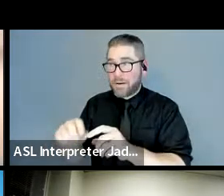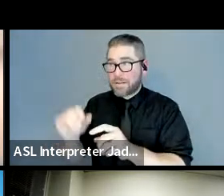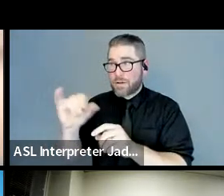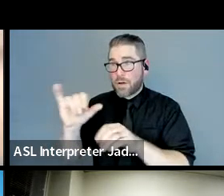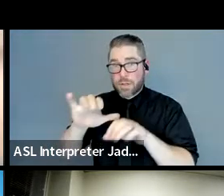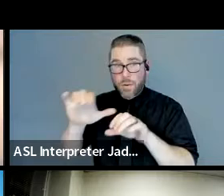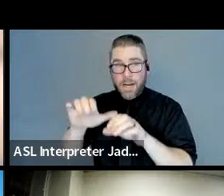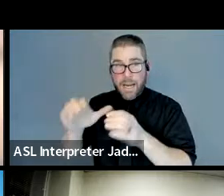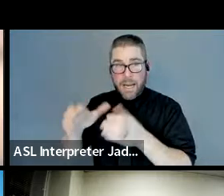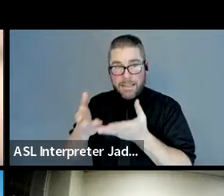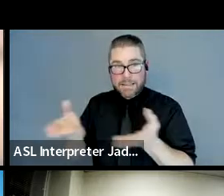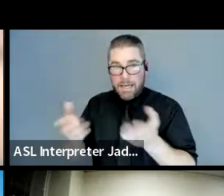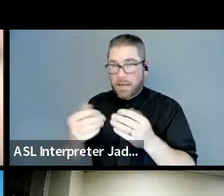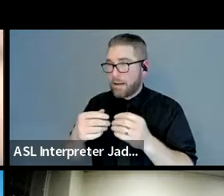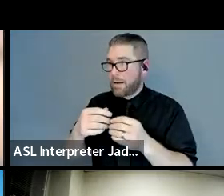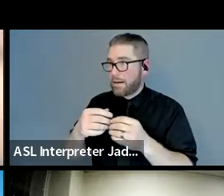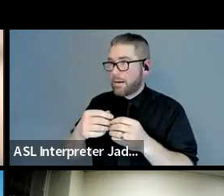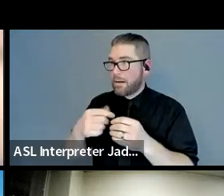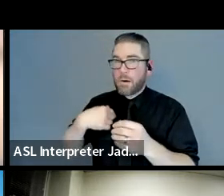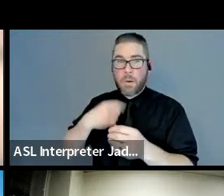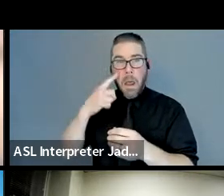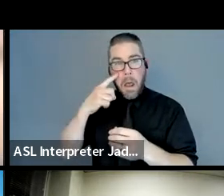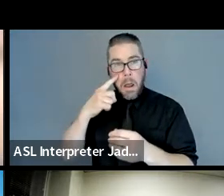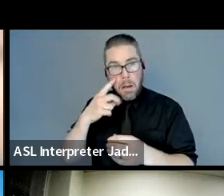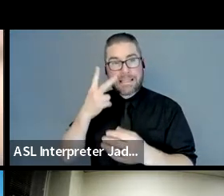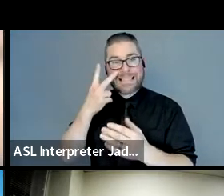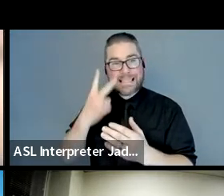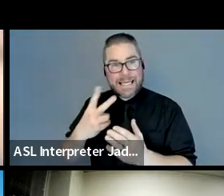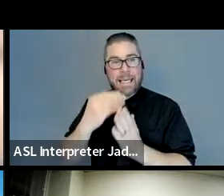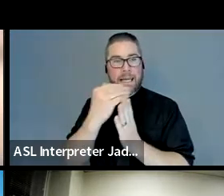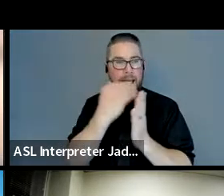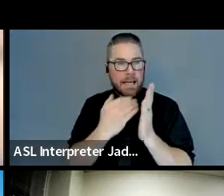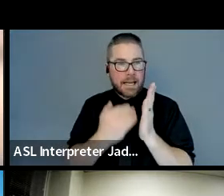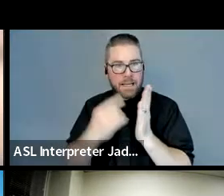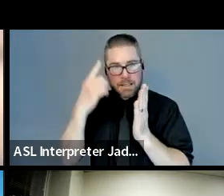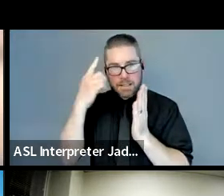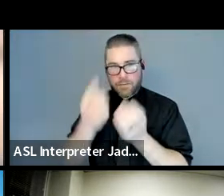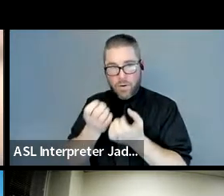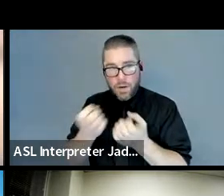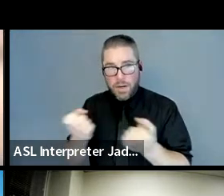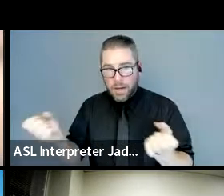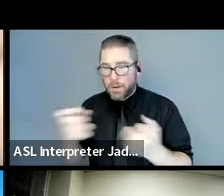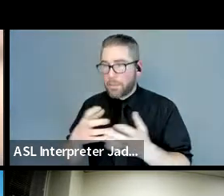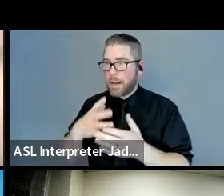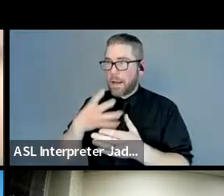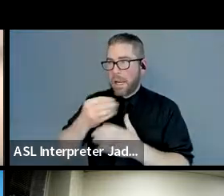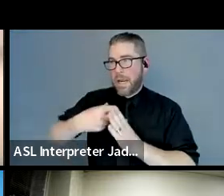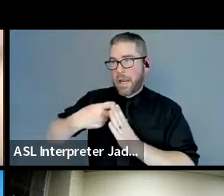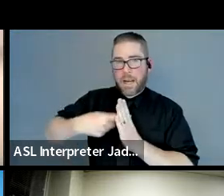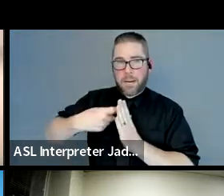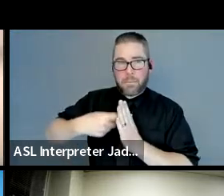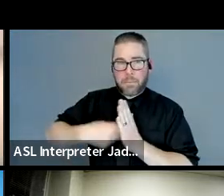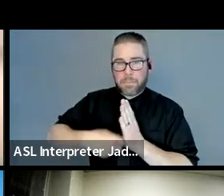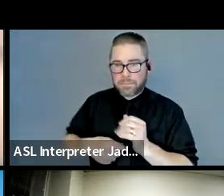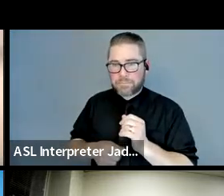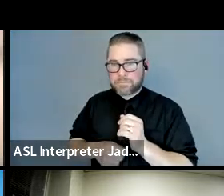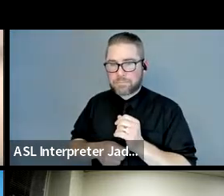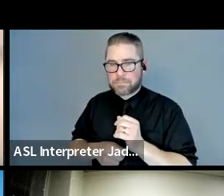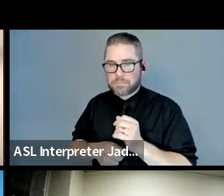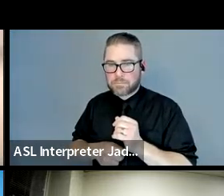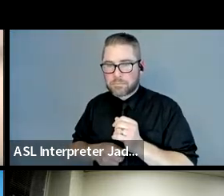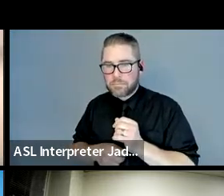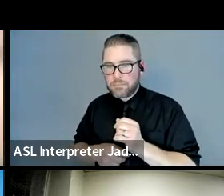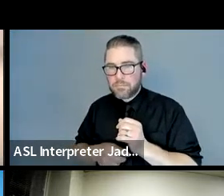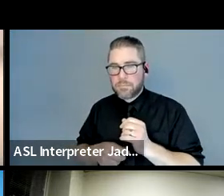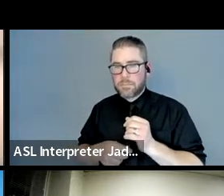to see a list of equipment and prices. I see Bobby and Jazzy have commented that this sounds good to me. To move our